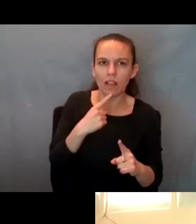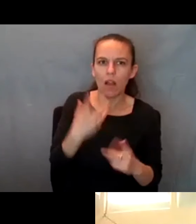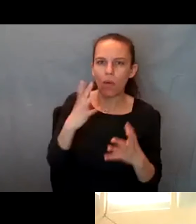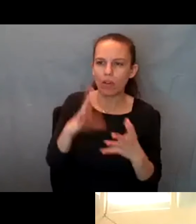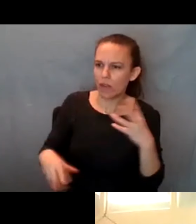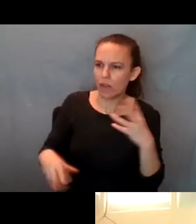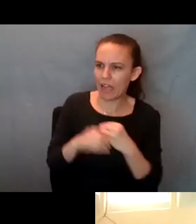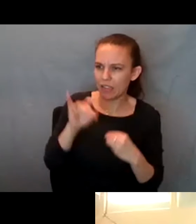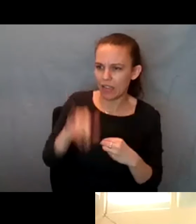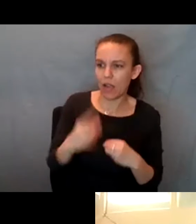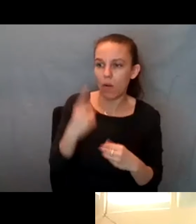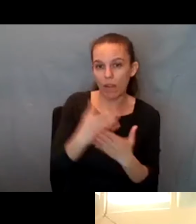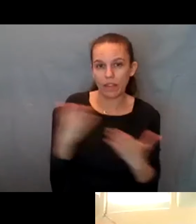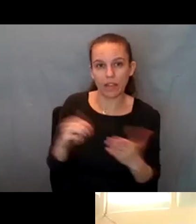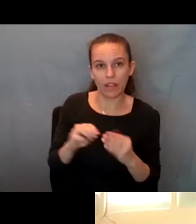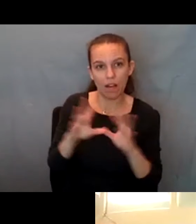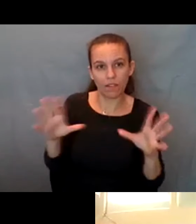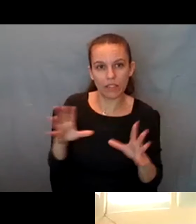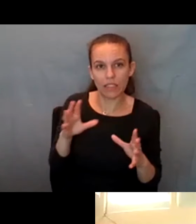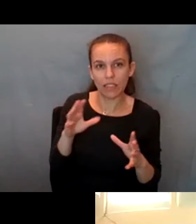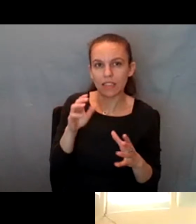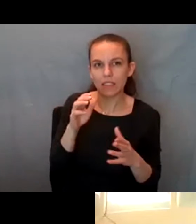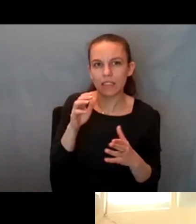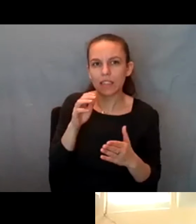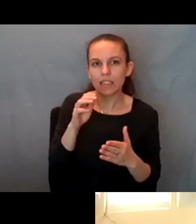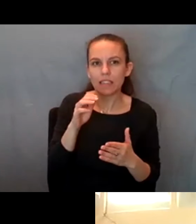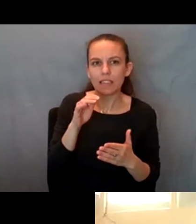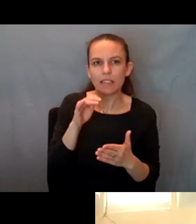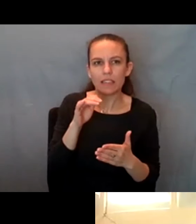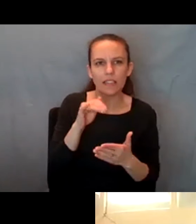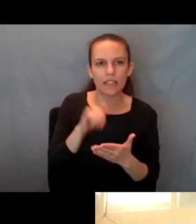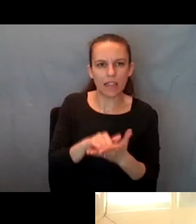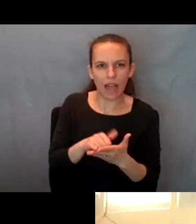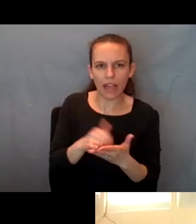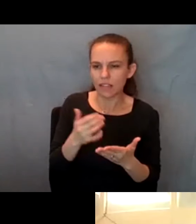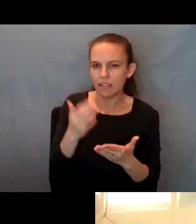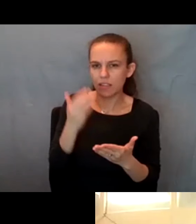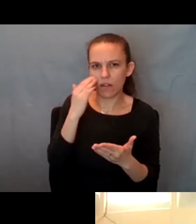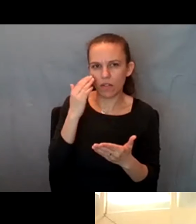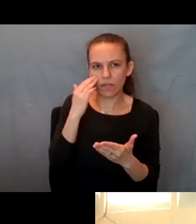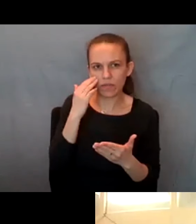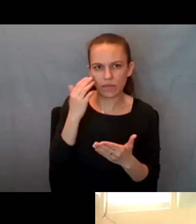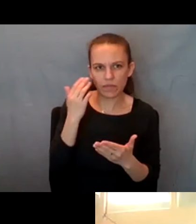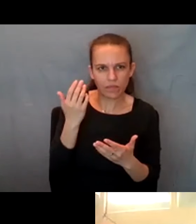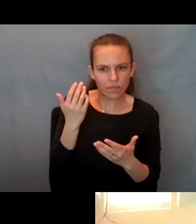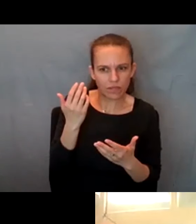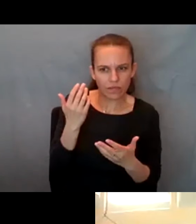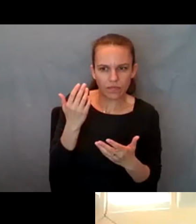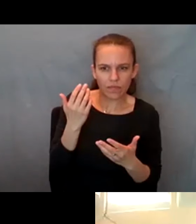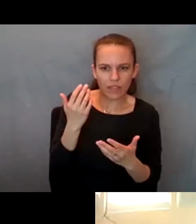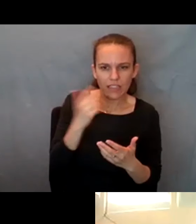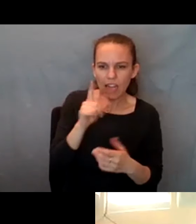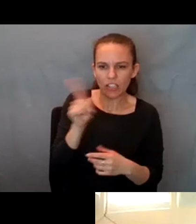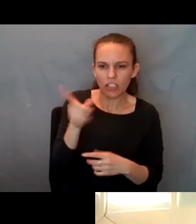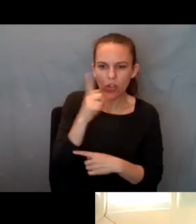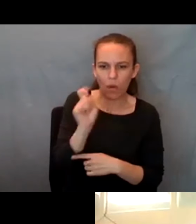in your question is the fact that the vaccines are just an additional tool. So the question of